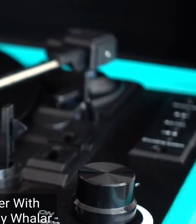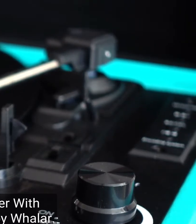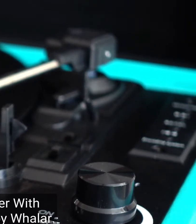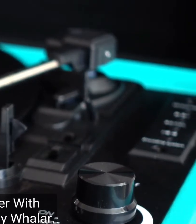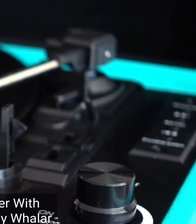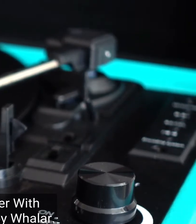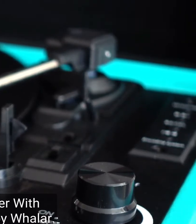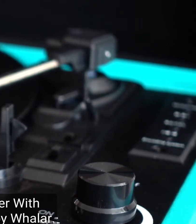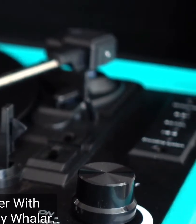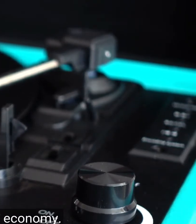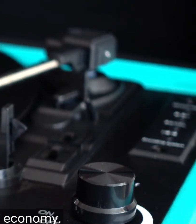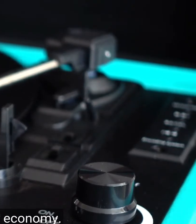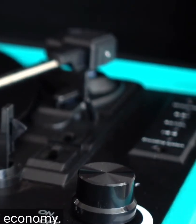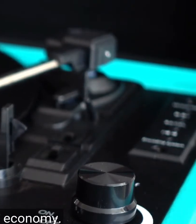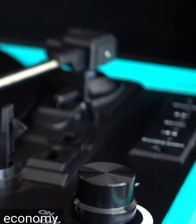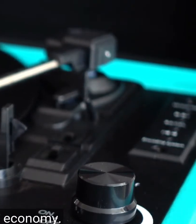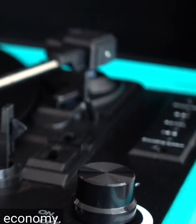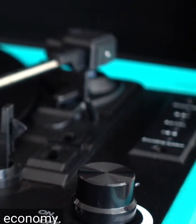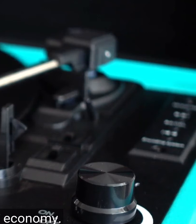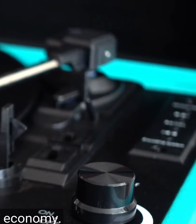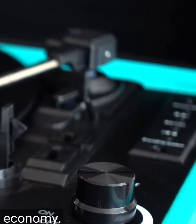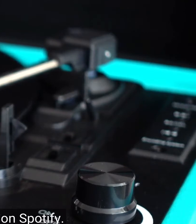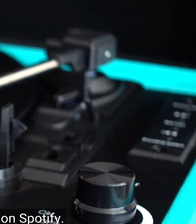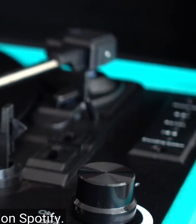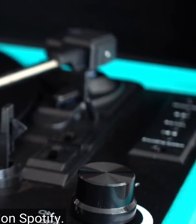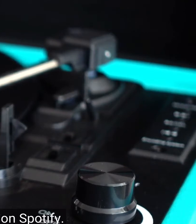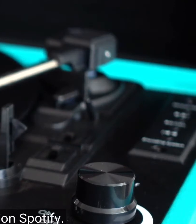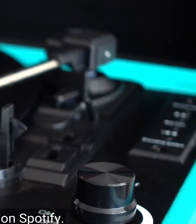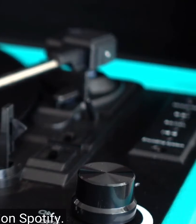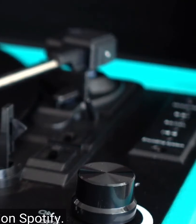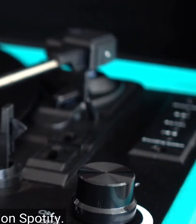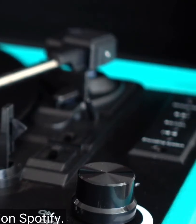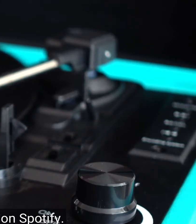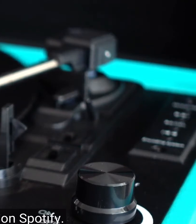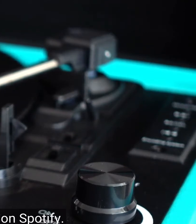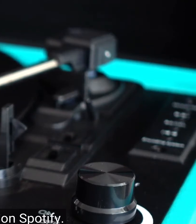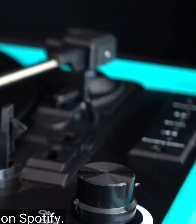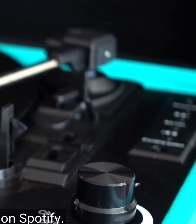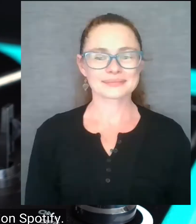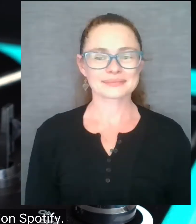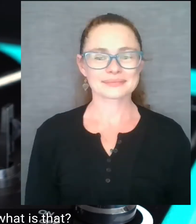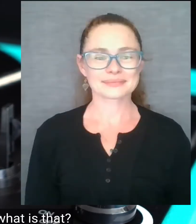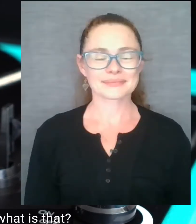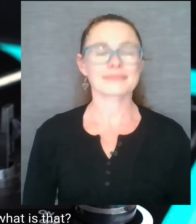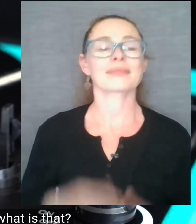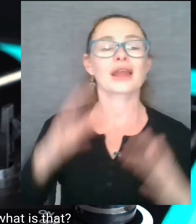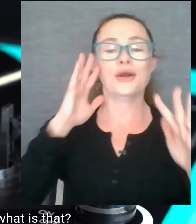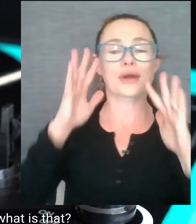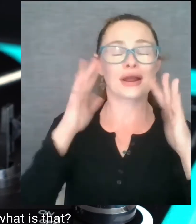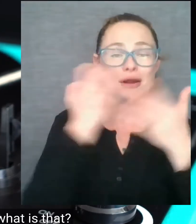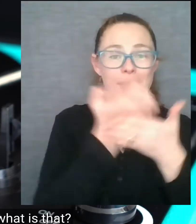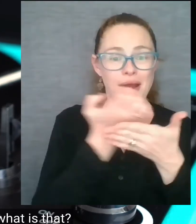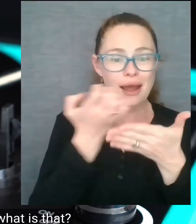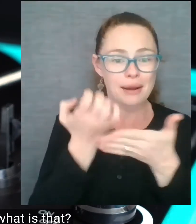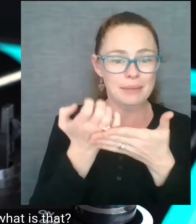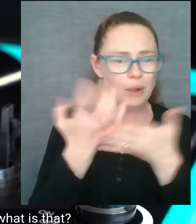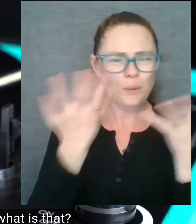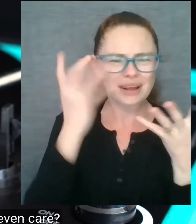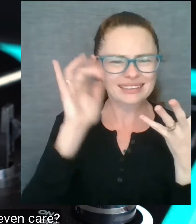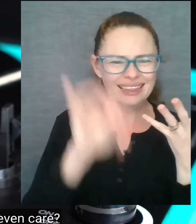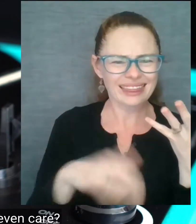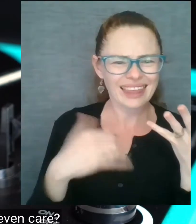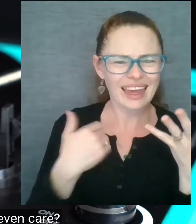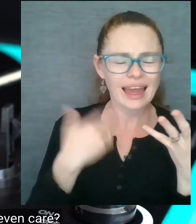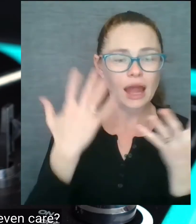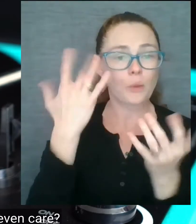Creators, produced by Whalar. We power the creator economy. Listen to this episode on Spotify. The creator economy, what is that